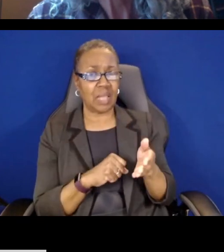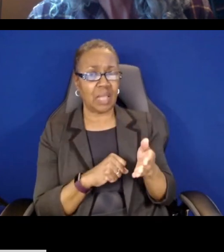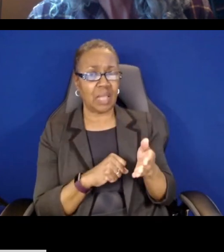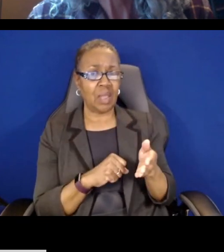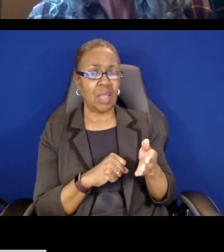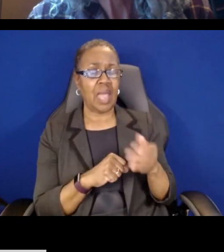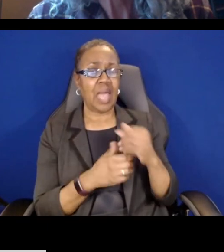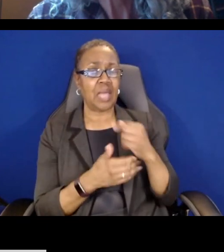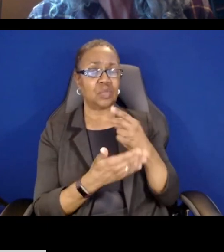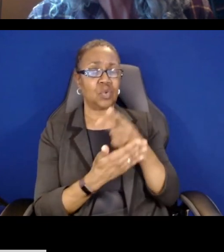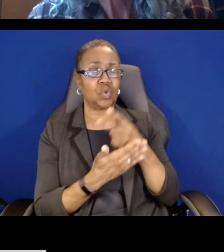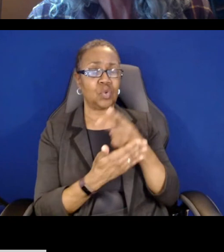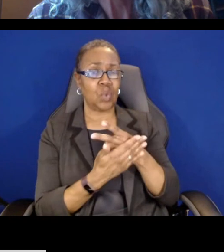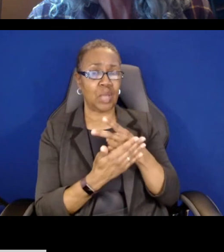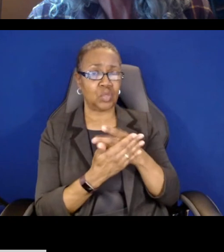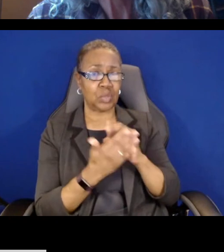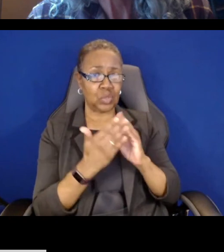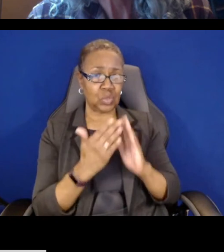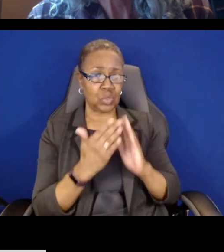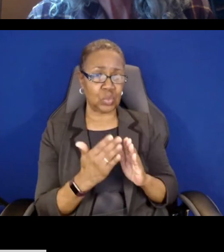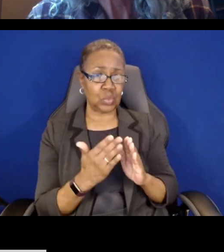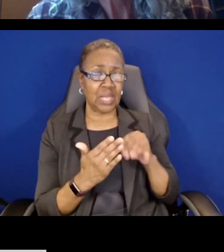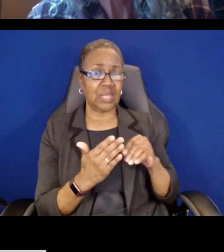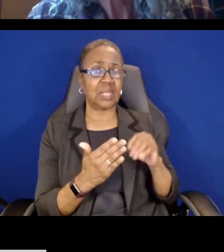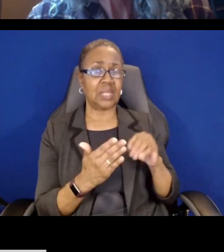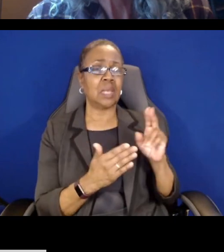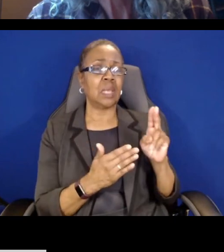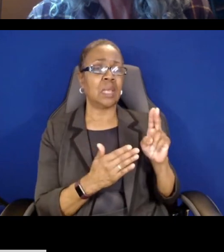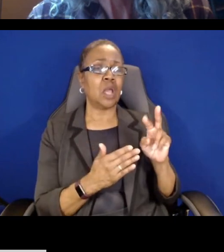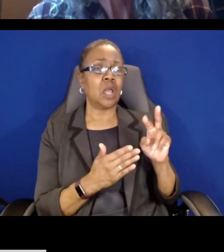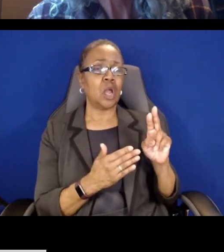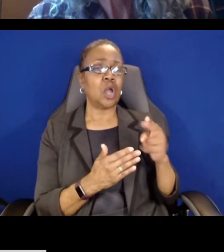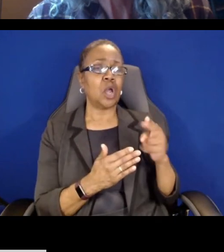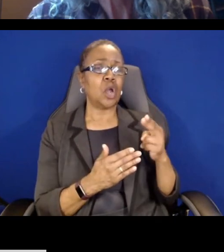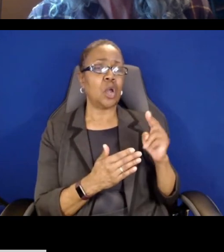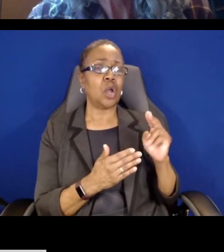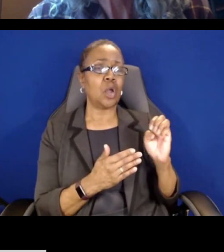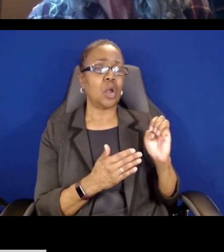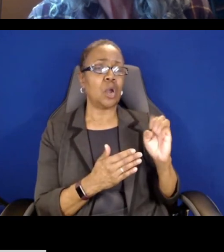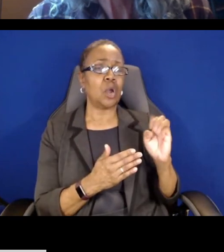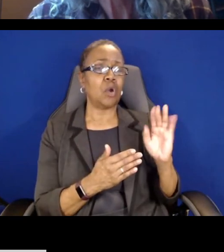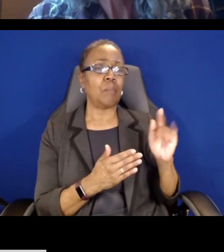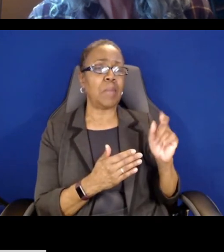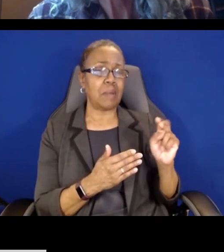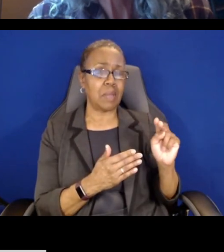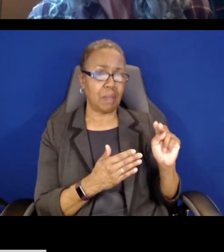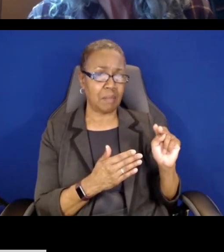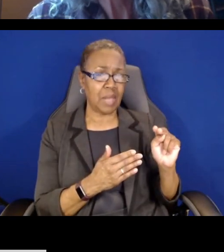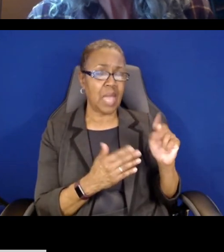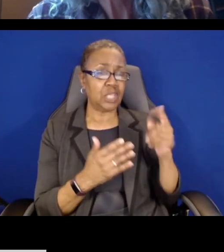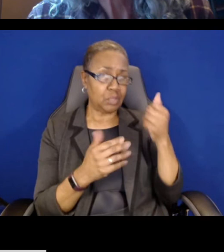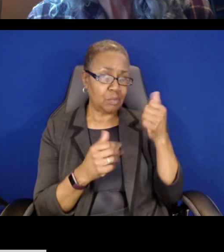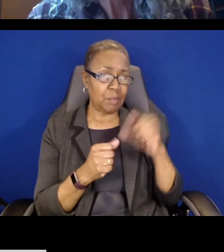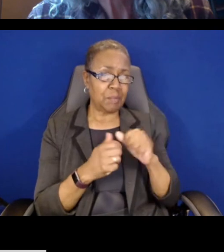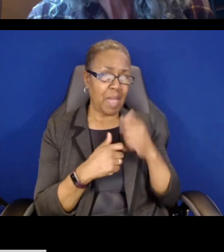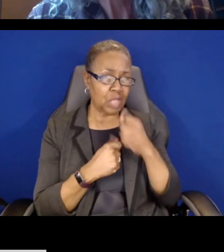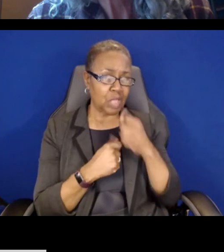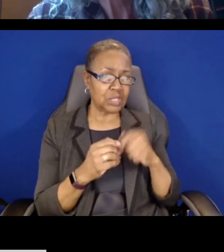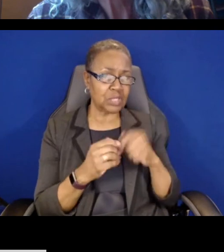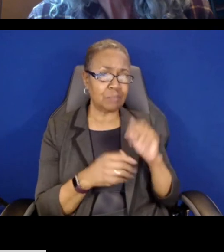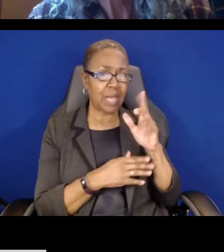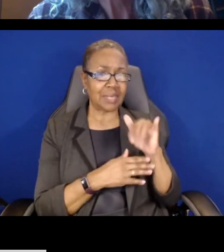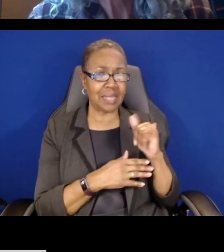graduate student in the herbarium, and she remembered my interest in ethnobotany and my background in that.